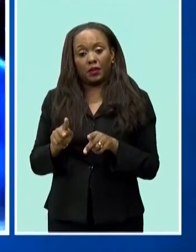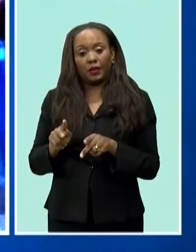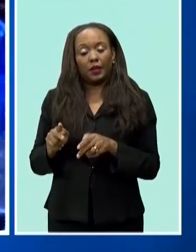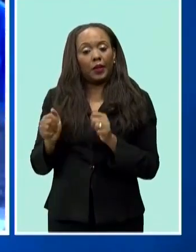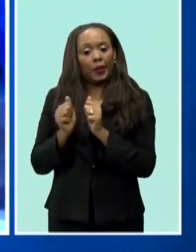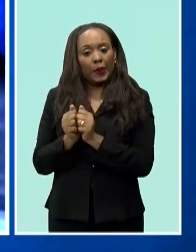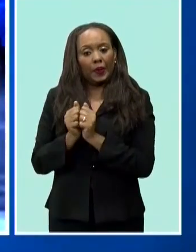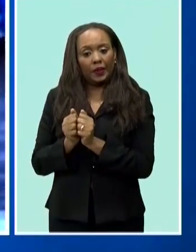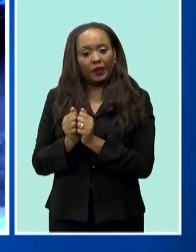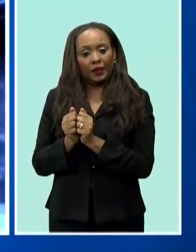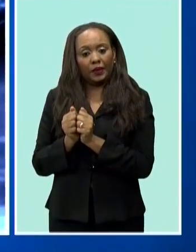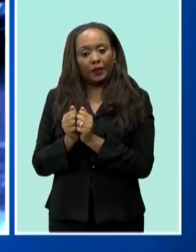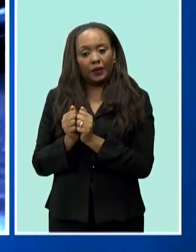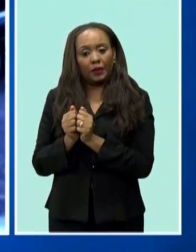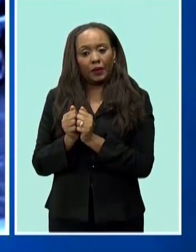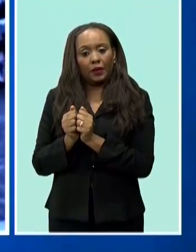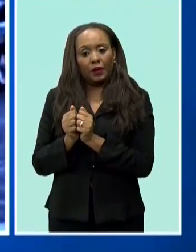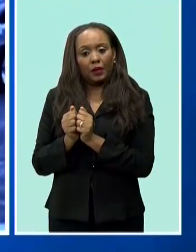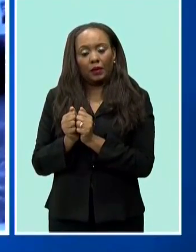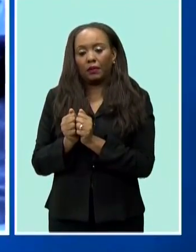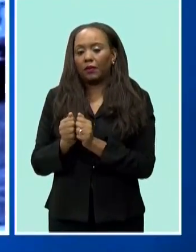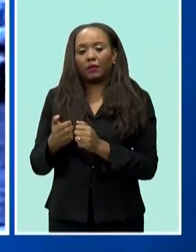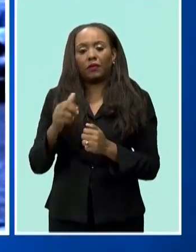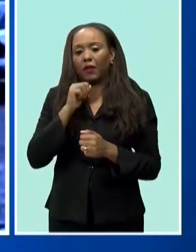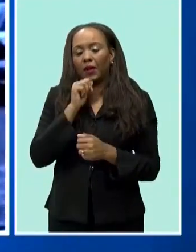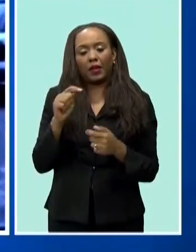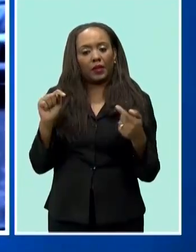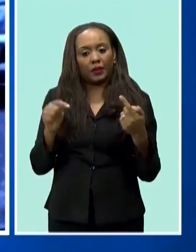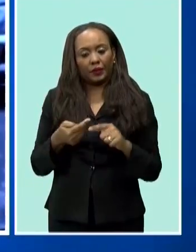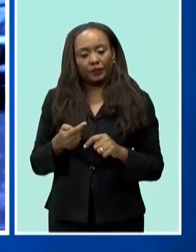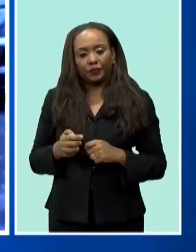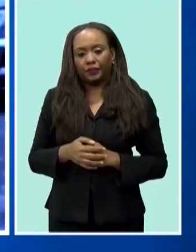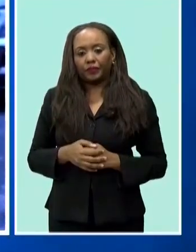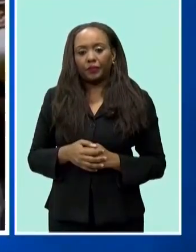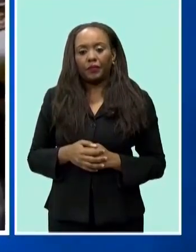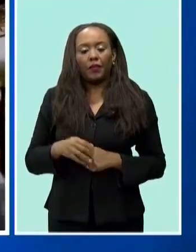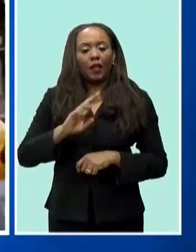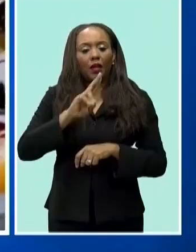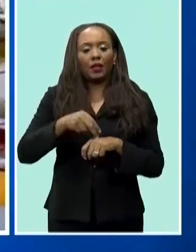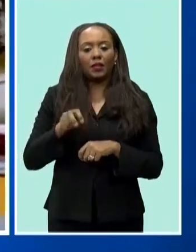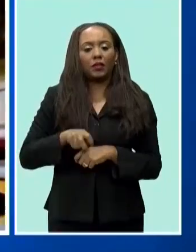21-year-old Joshua James Wells, were also unharmed in the accident. The National